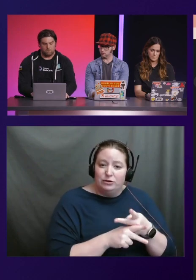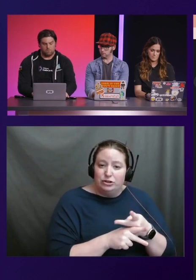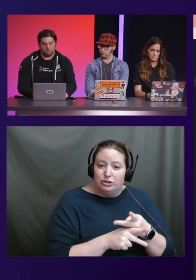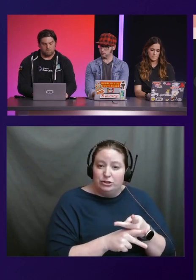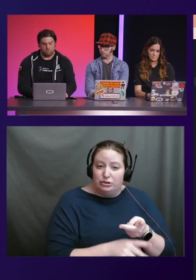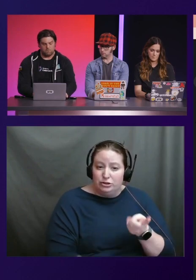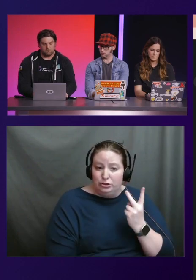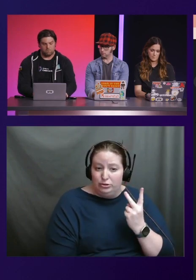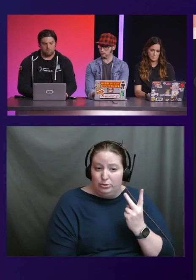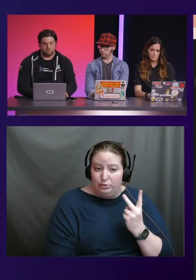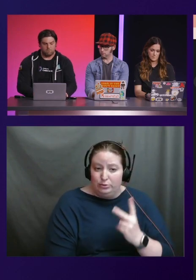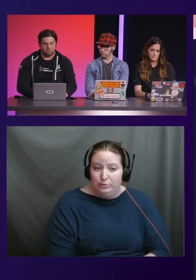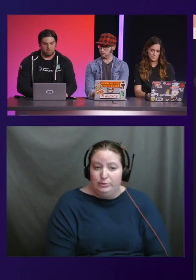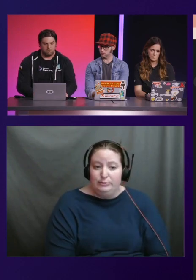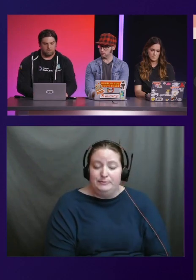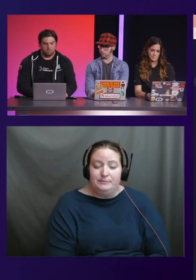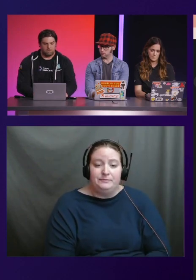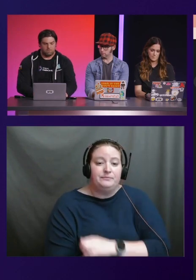2.